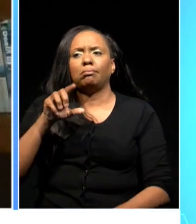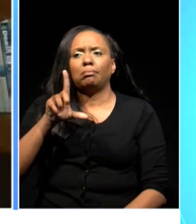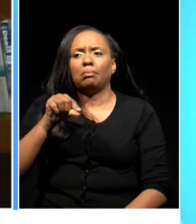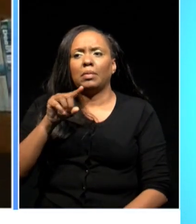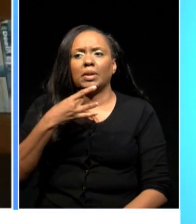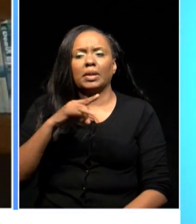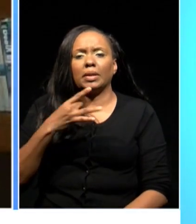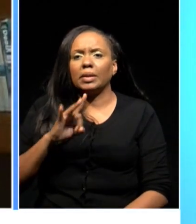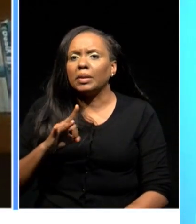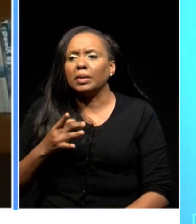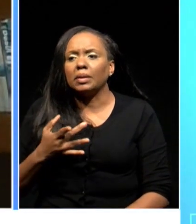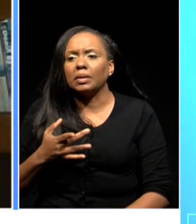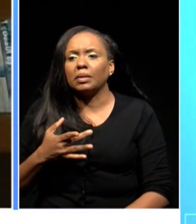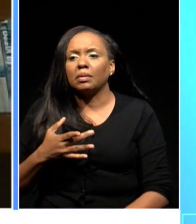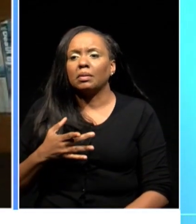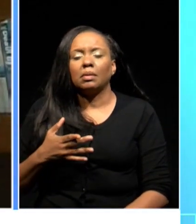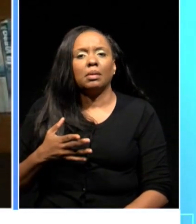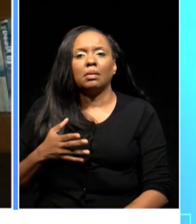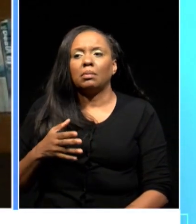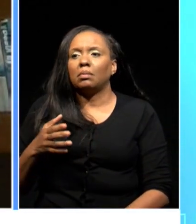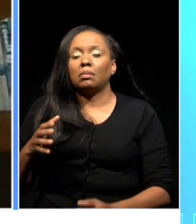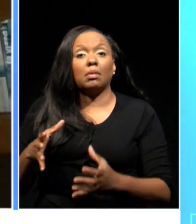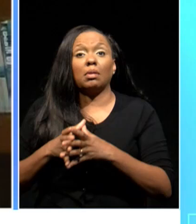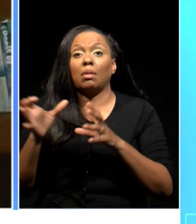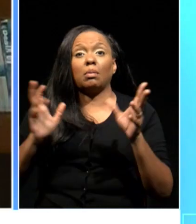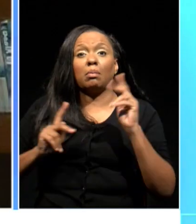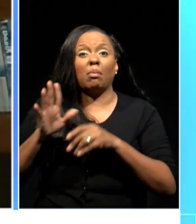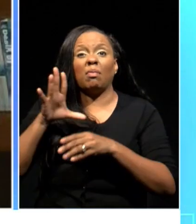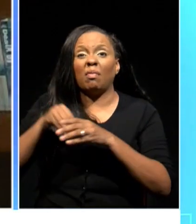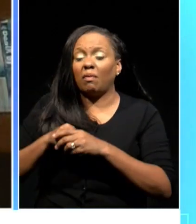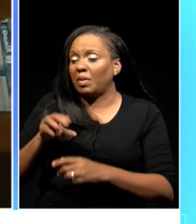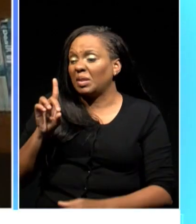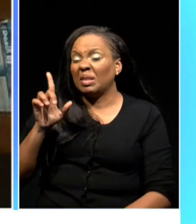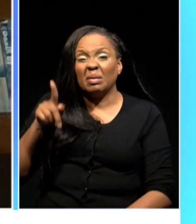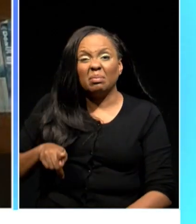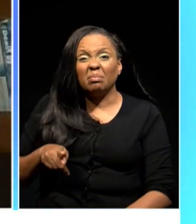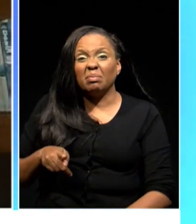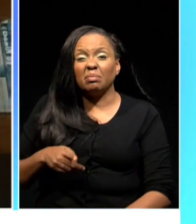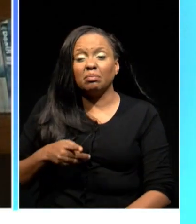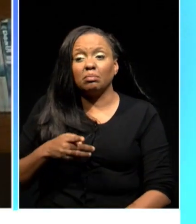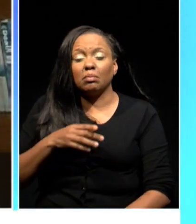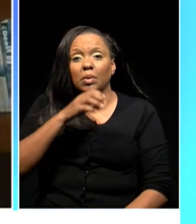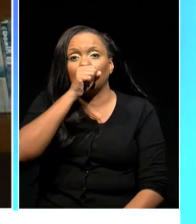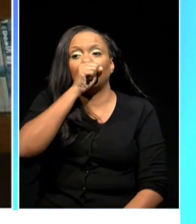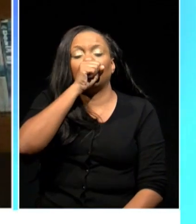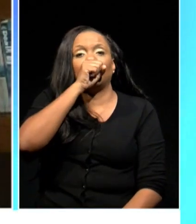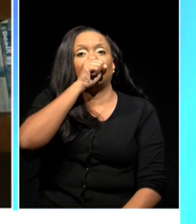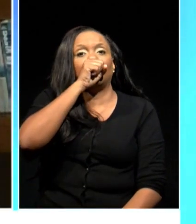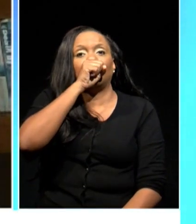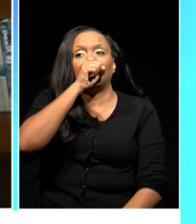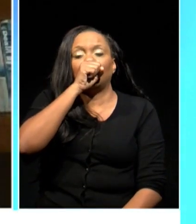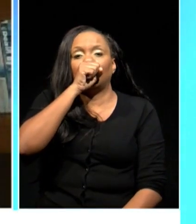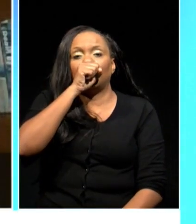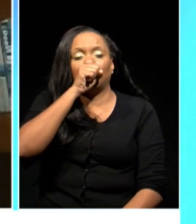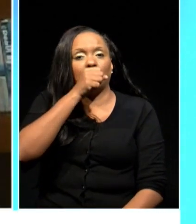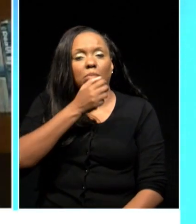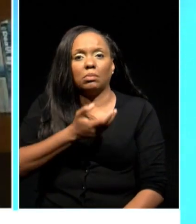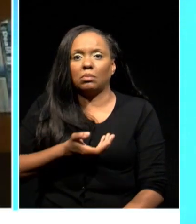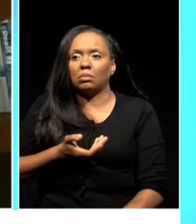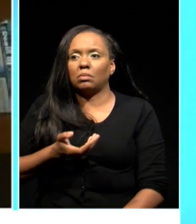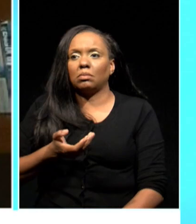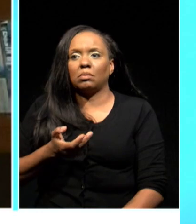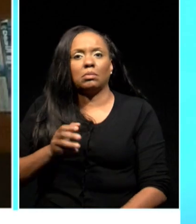complete silence. So nobody actually has actually come and discussed in a kind of open and public way about